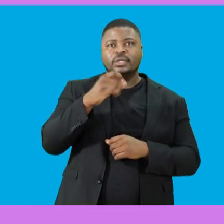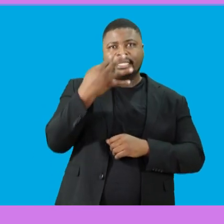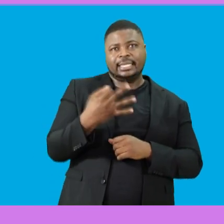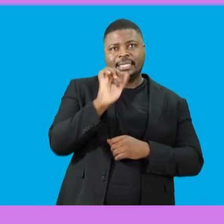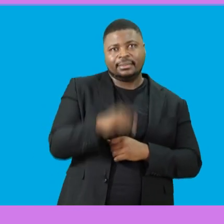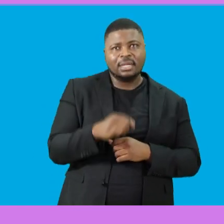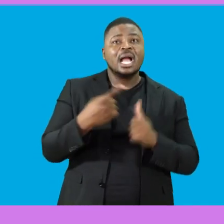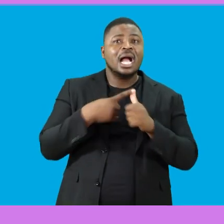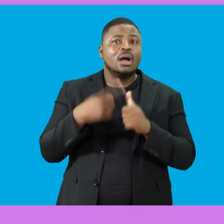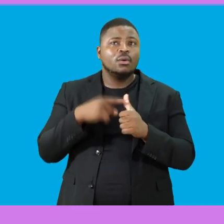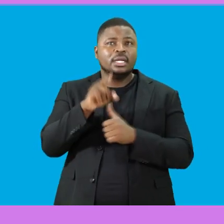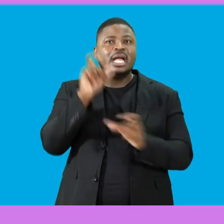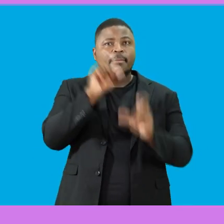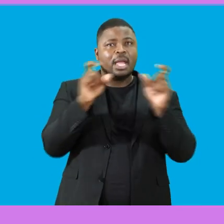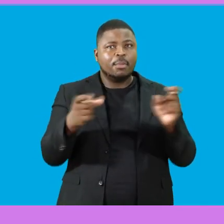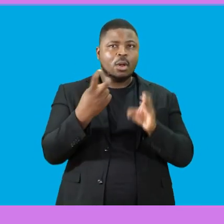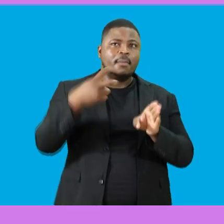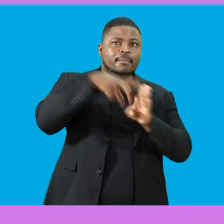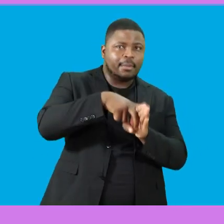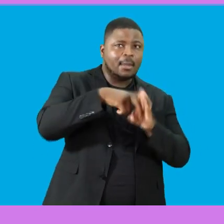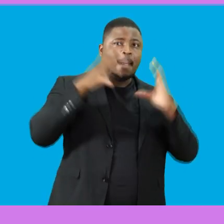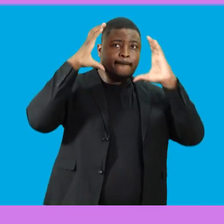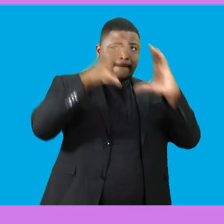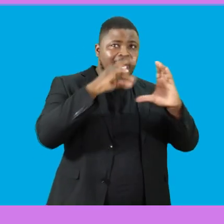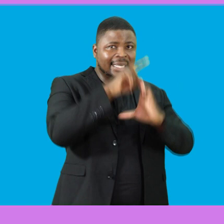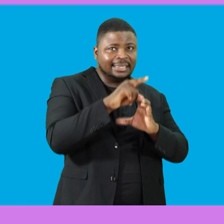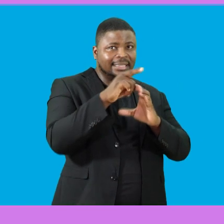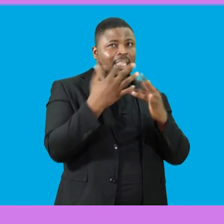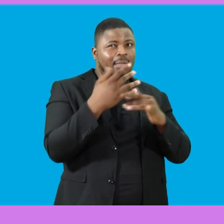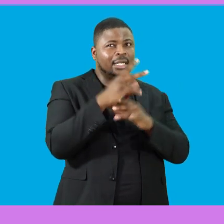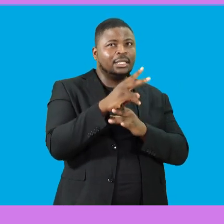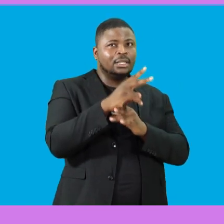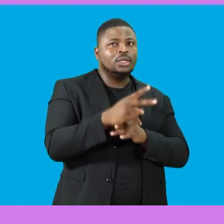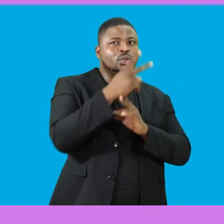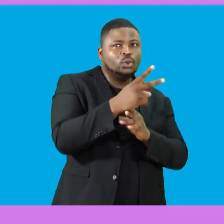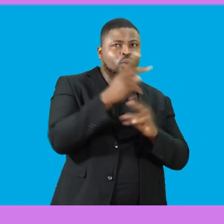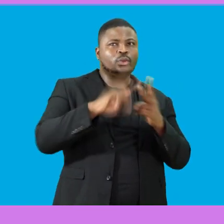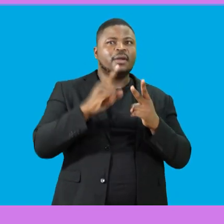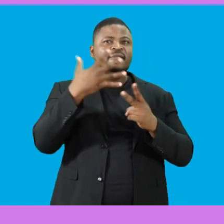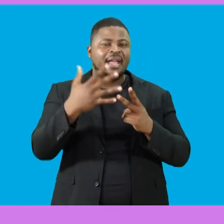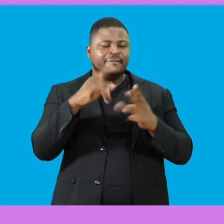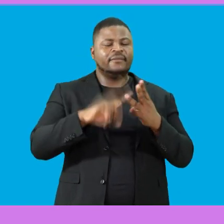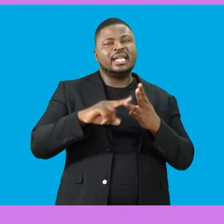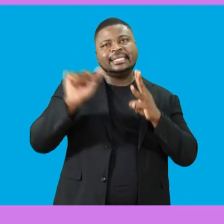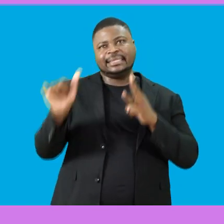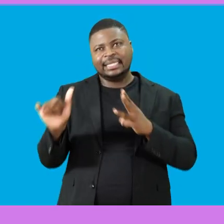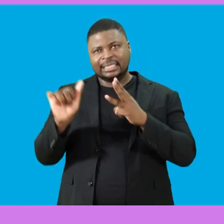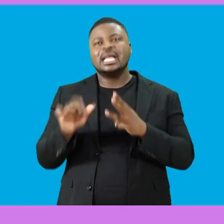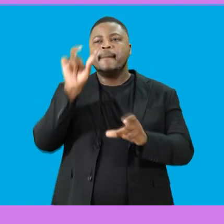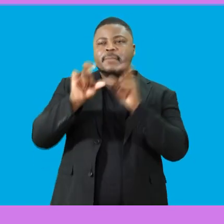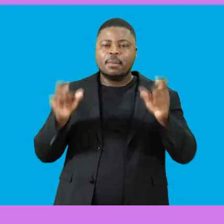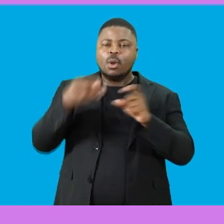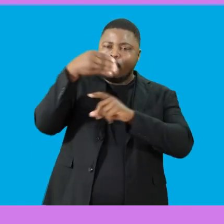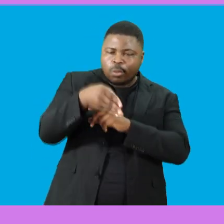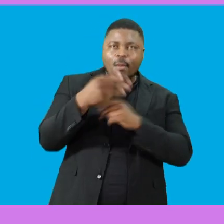Then question 3, calculate the total number of people in bus trip 2, 5, and 6.